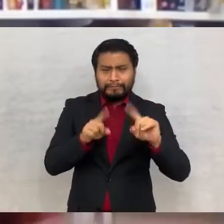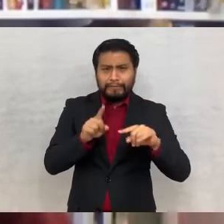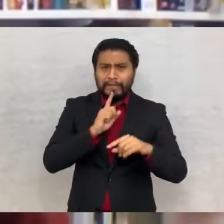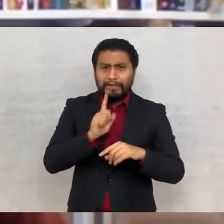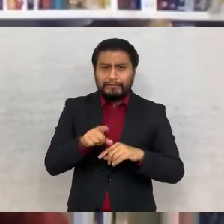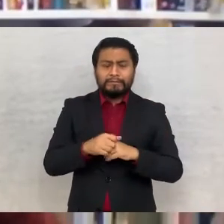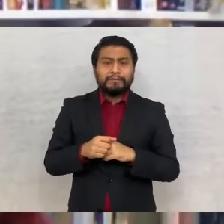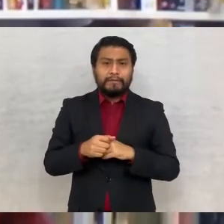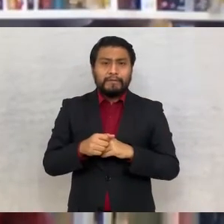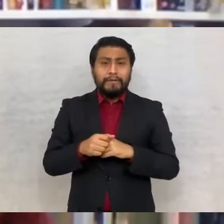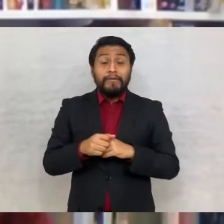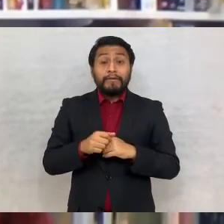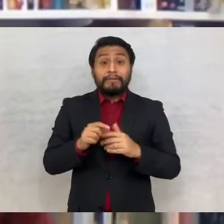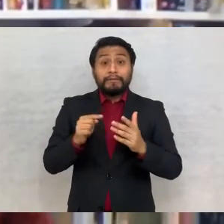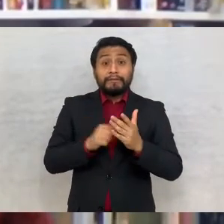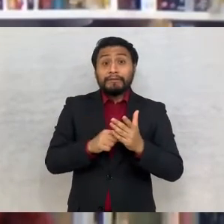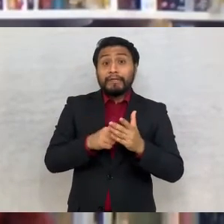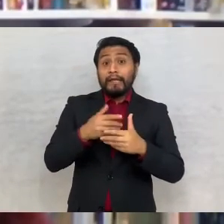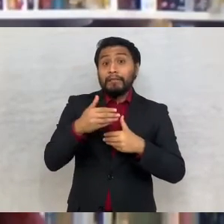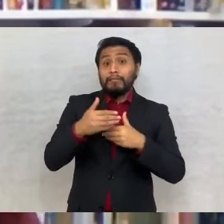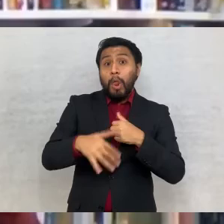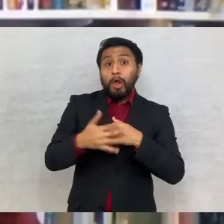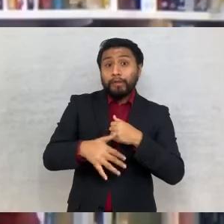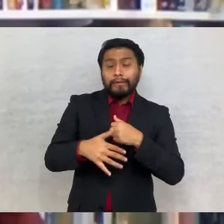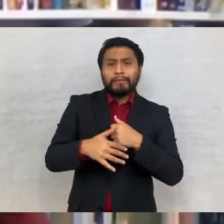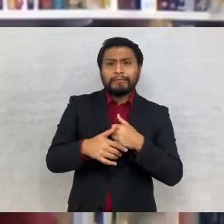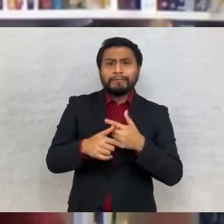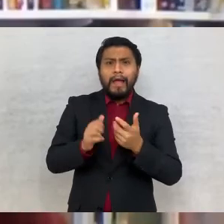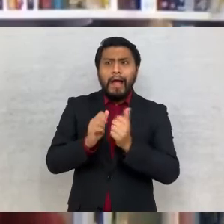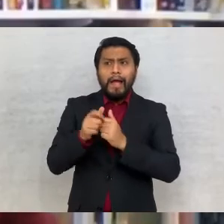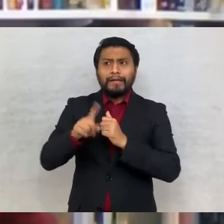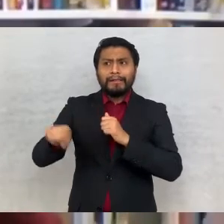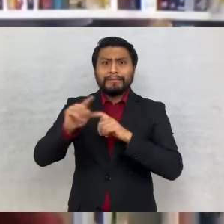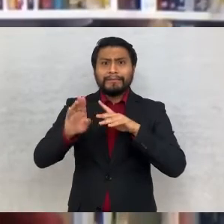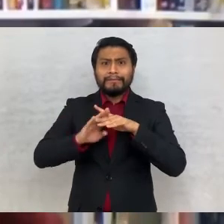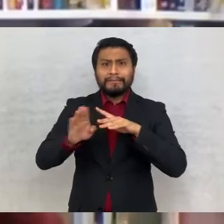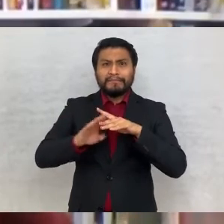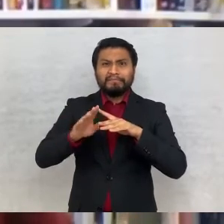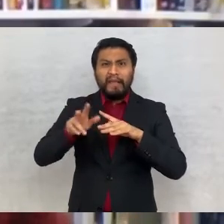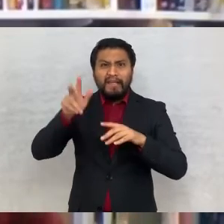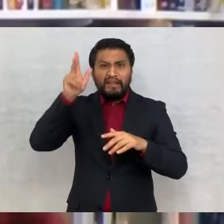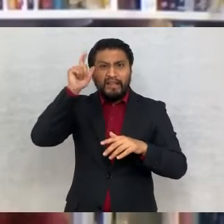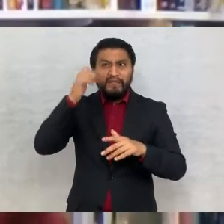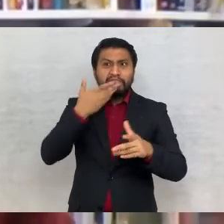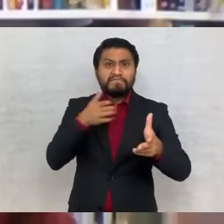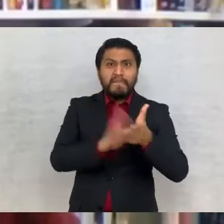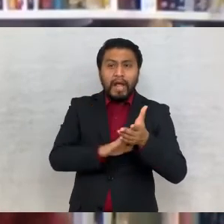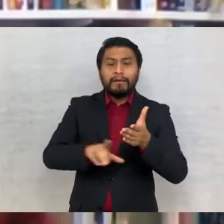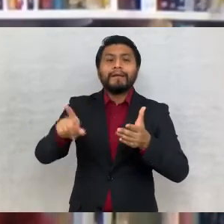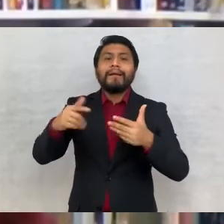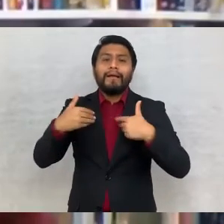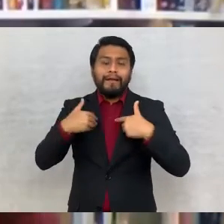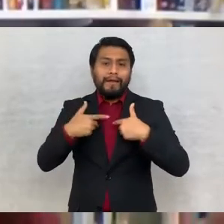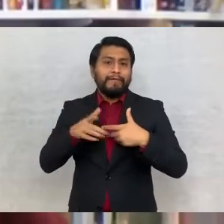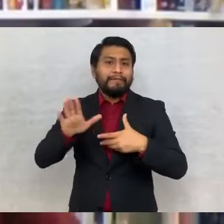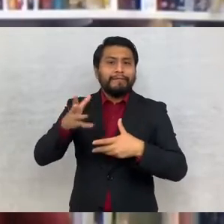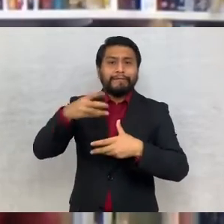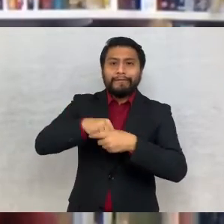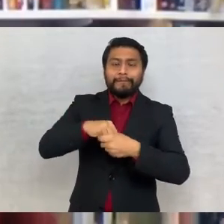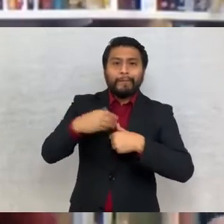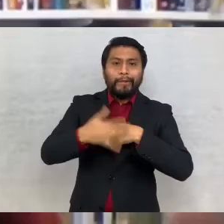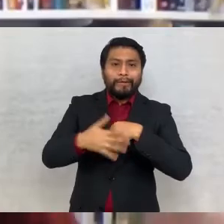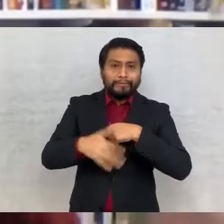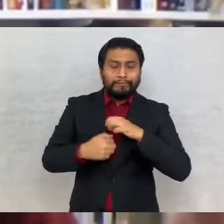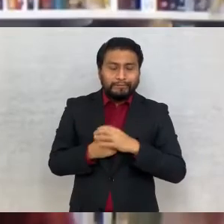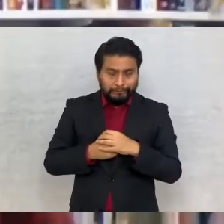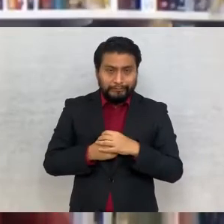after maintaining correspondence with him. This led to a reorganization of the repressive structure. It also dovetailed with a new science of